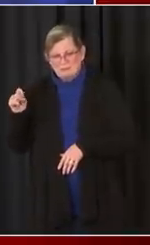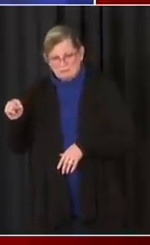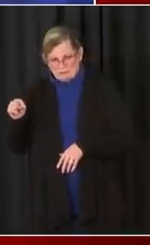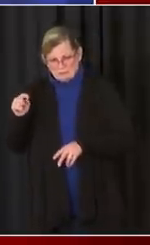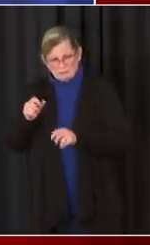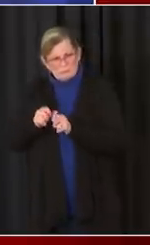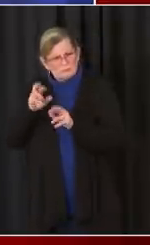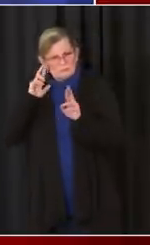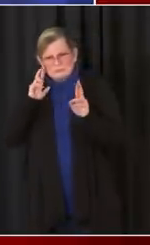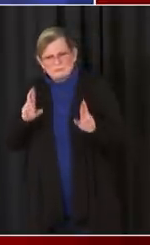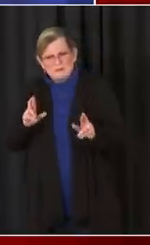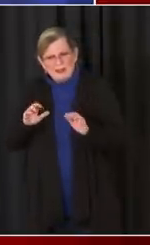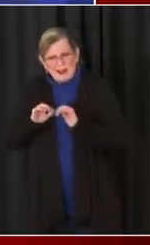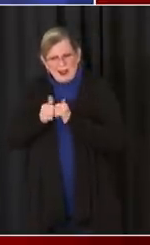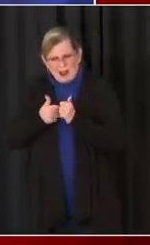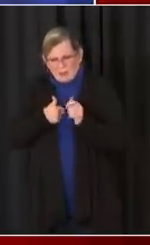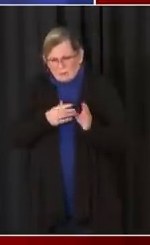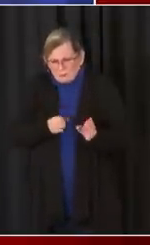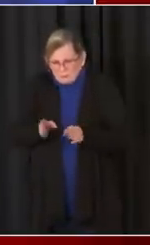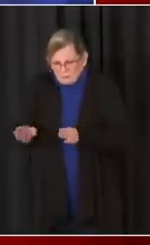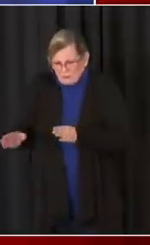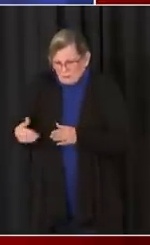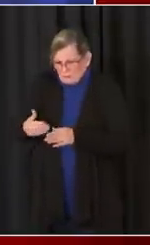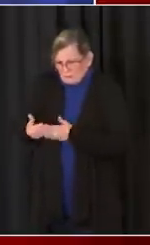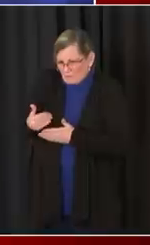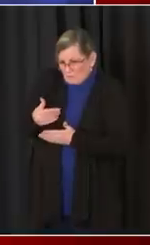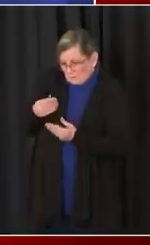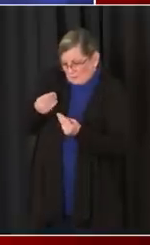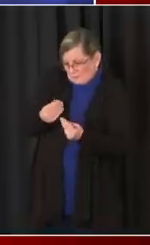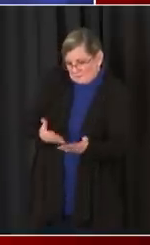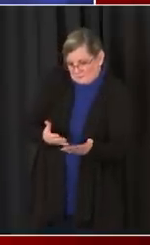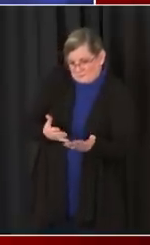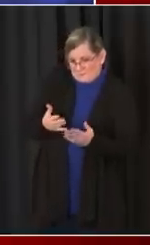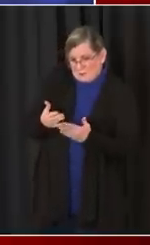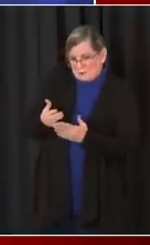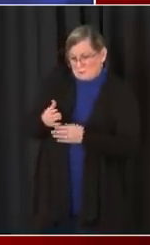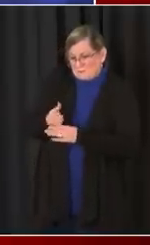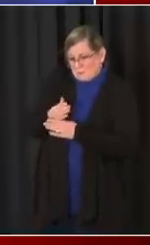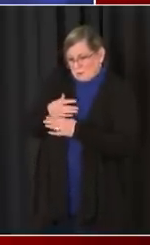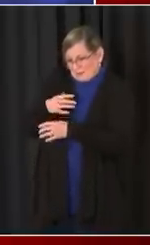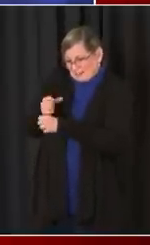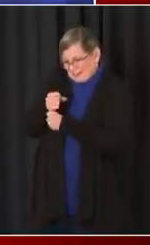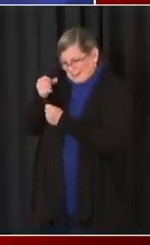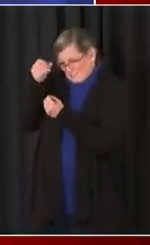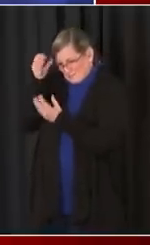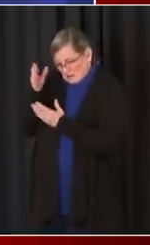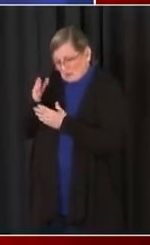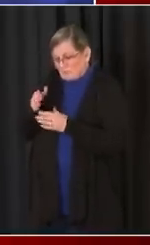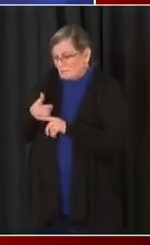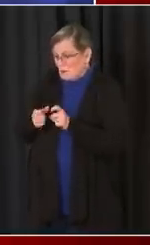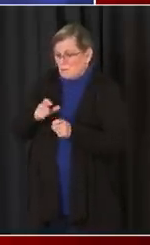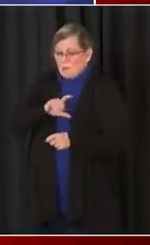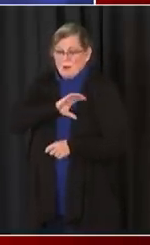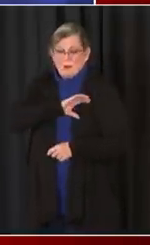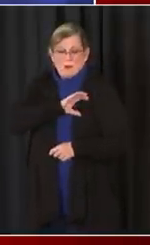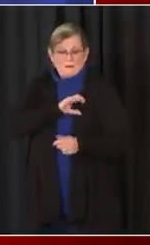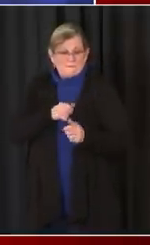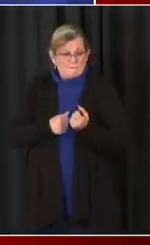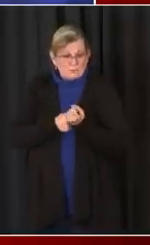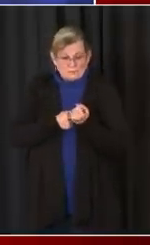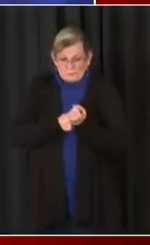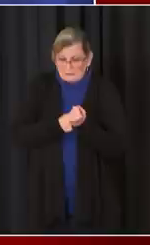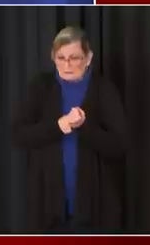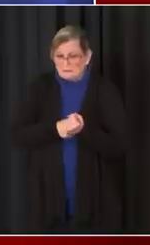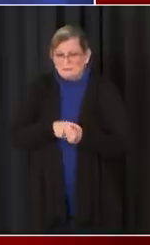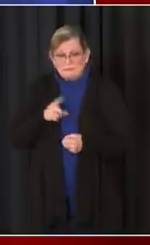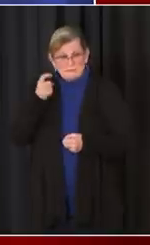in, we receive our intelligence from law enforcement agencies, whether they're federal or local.